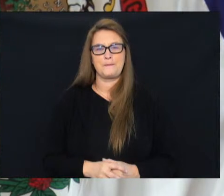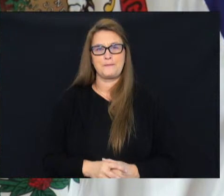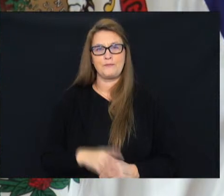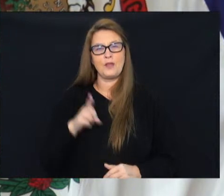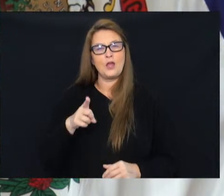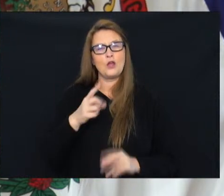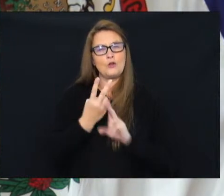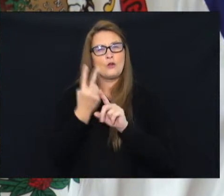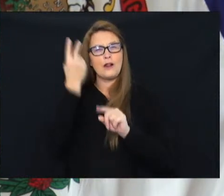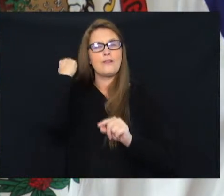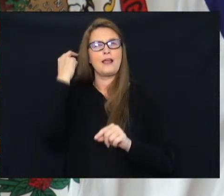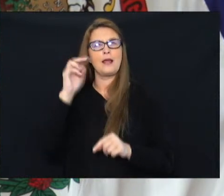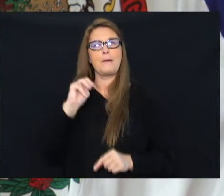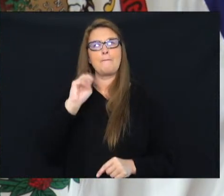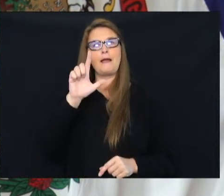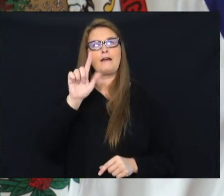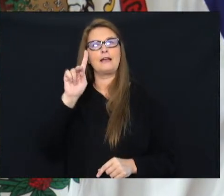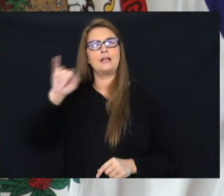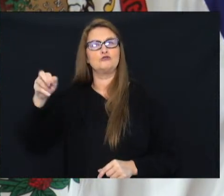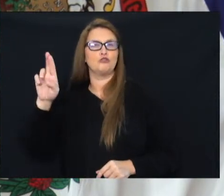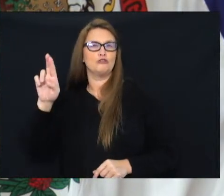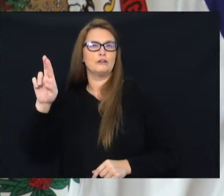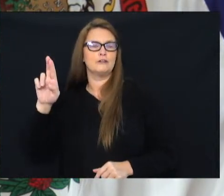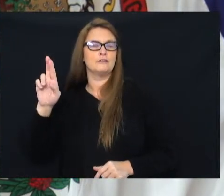Martin Luther King Jr., it was an